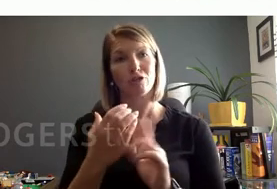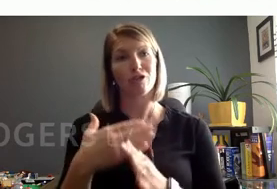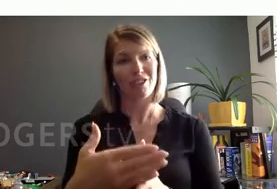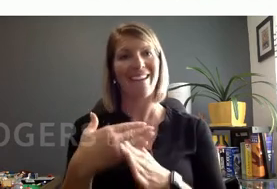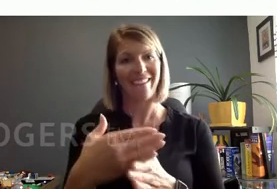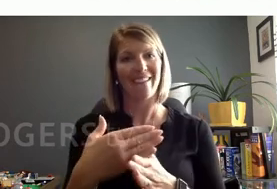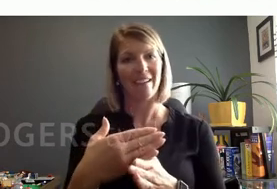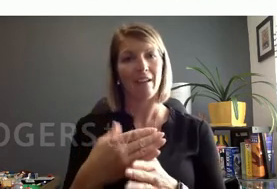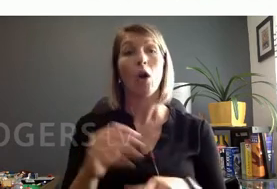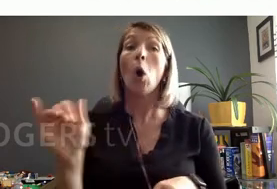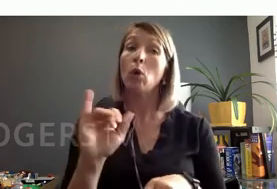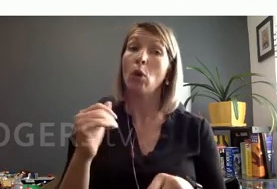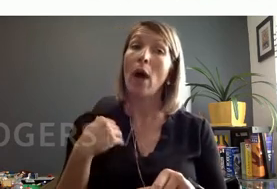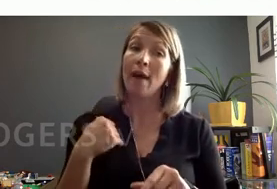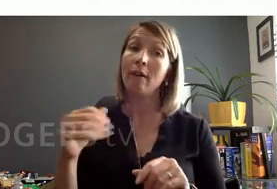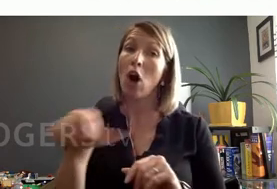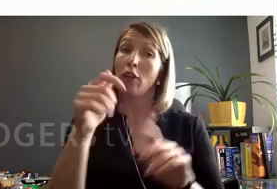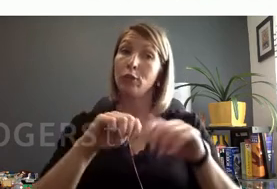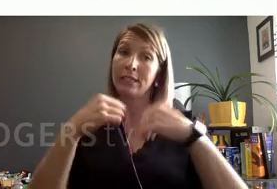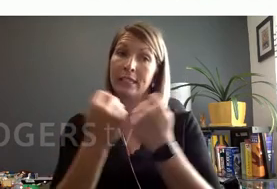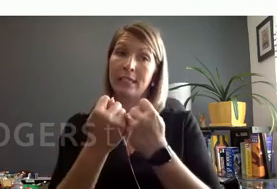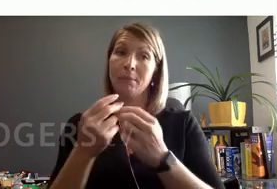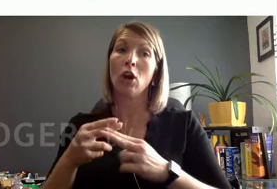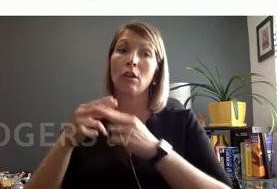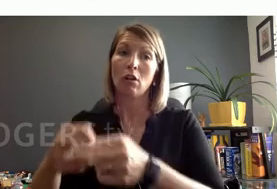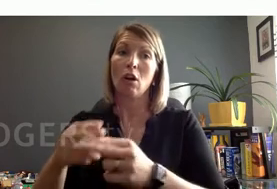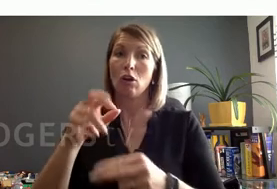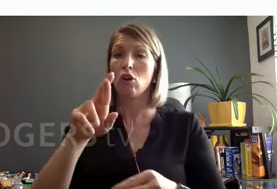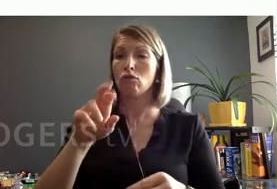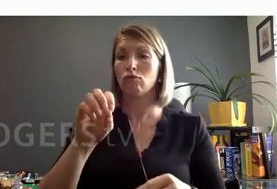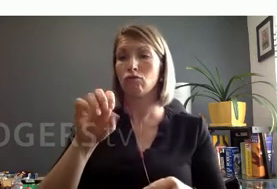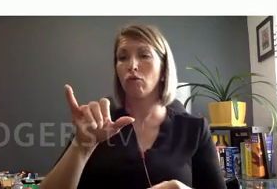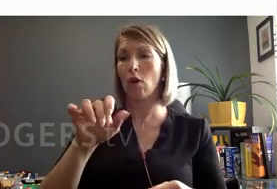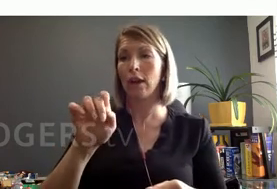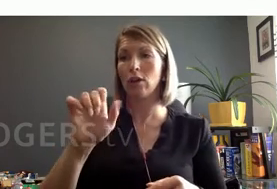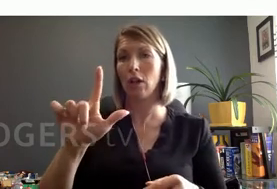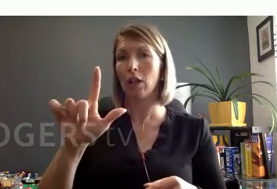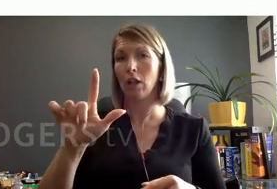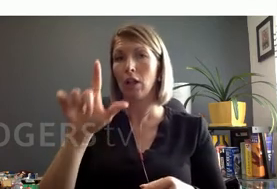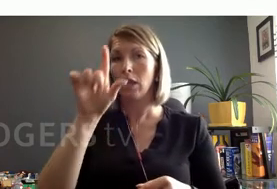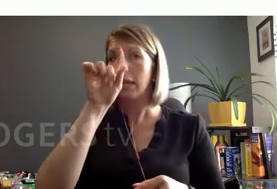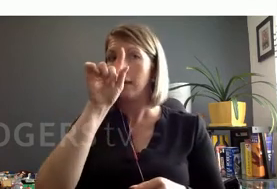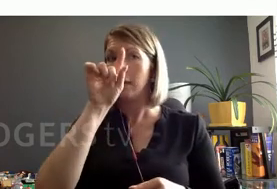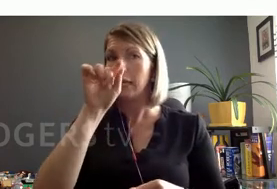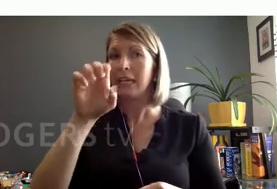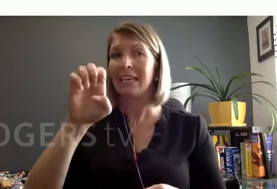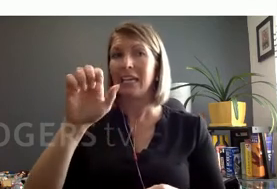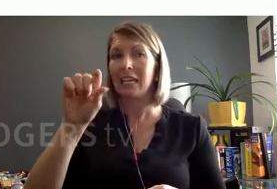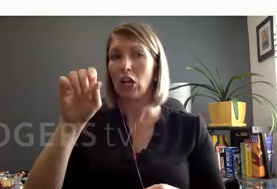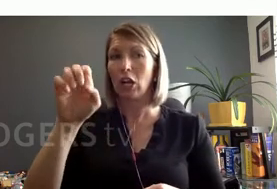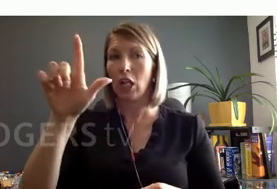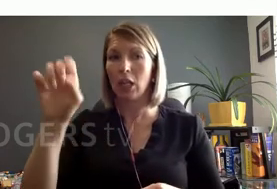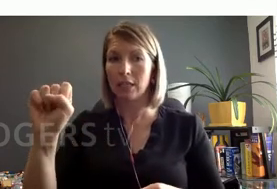what we call Royal Eagles, which would be for those that identify as Indigenous, for example.